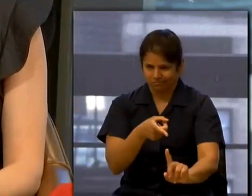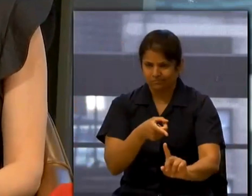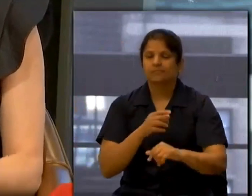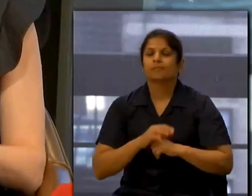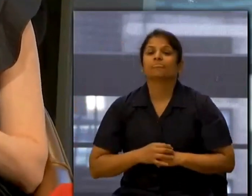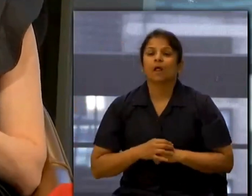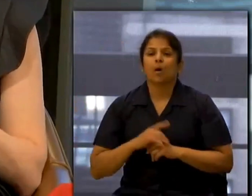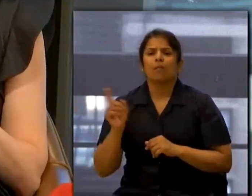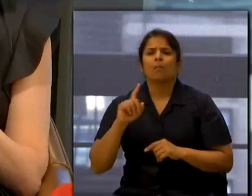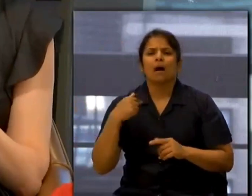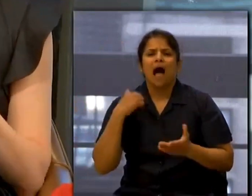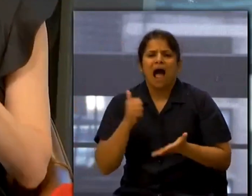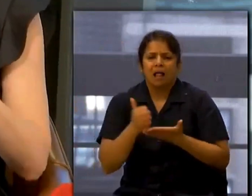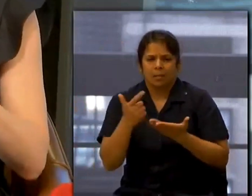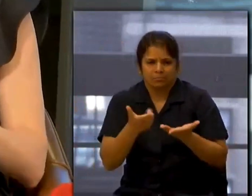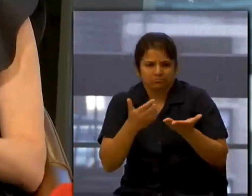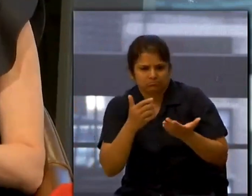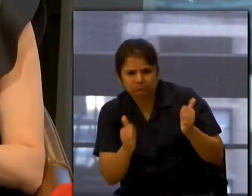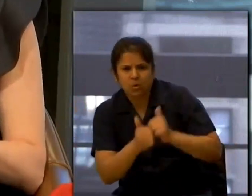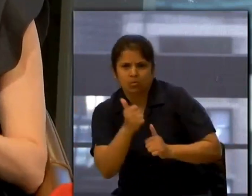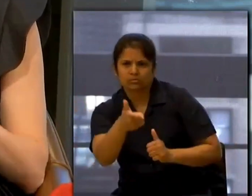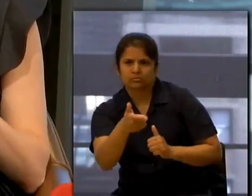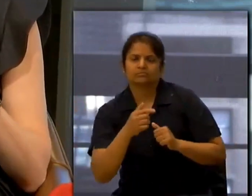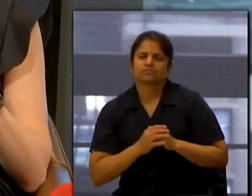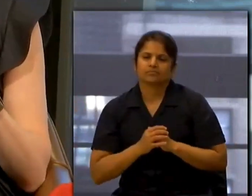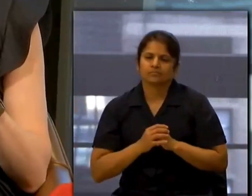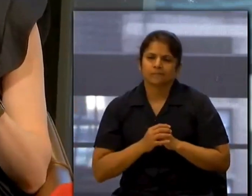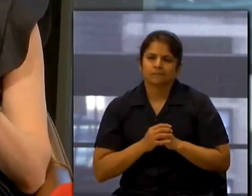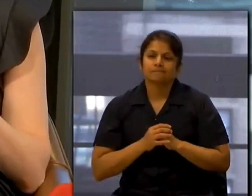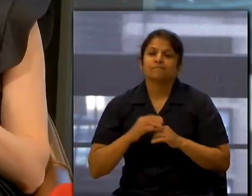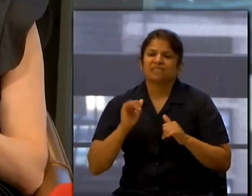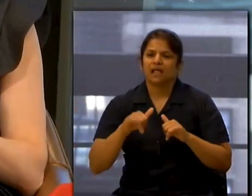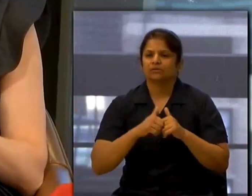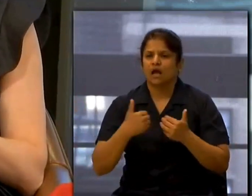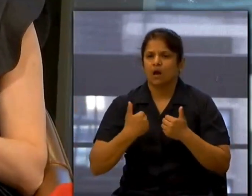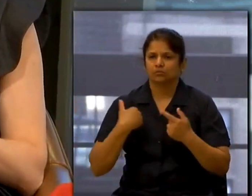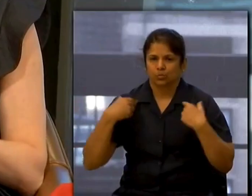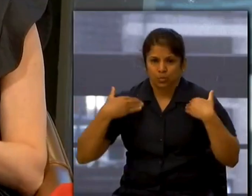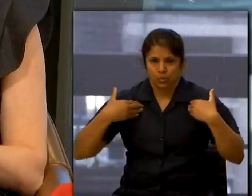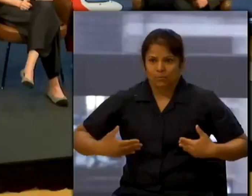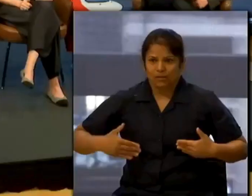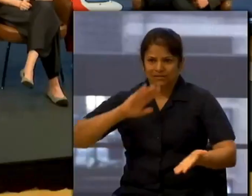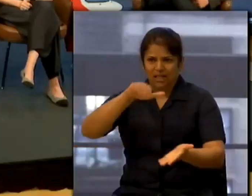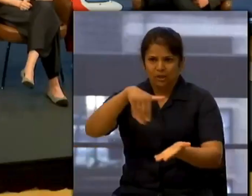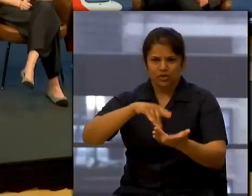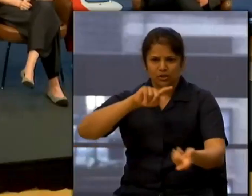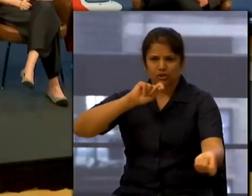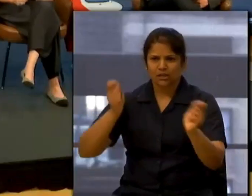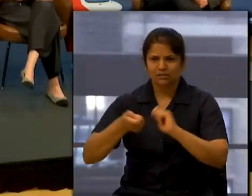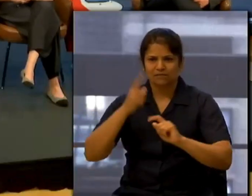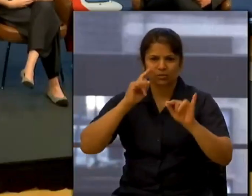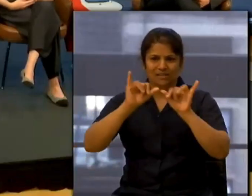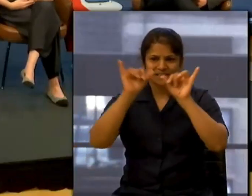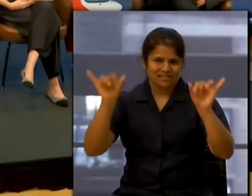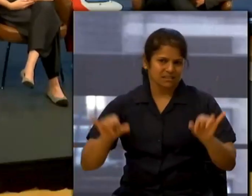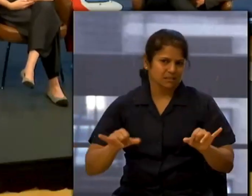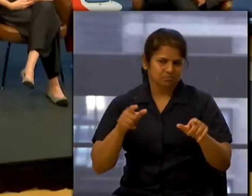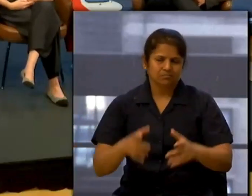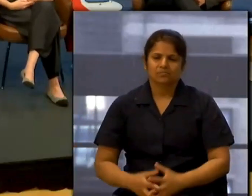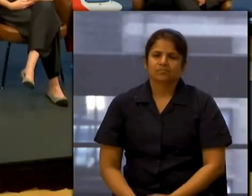So that's, I think, how we make human-centered change to systems. Fantastic. So